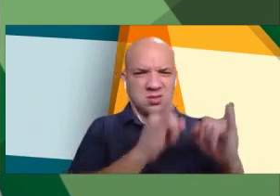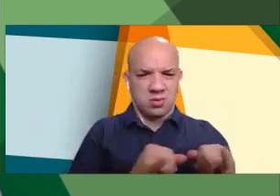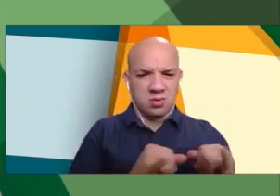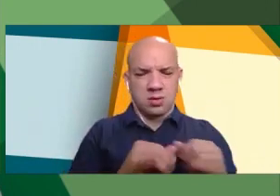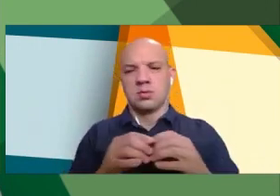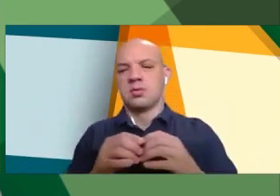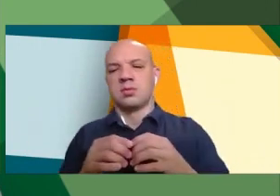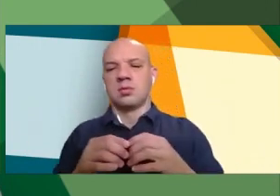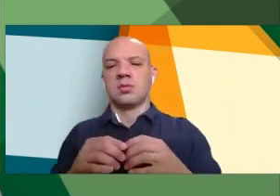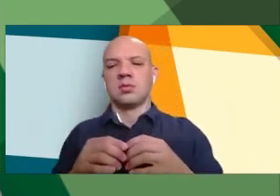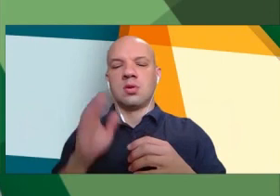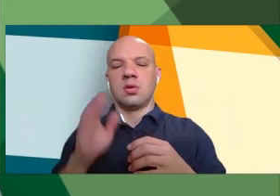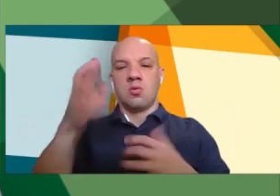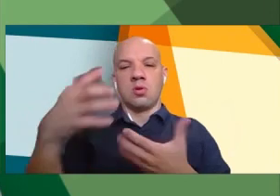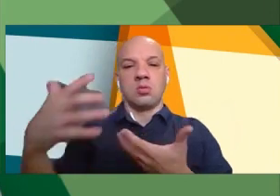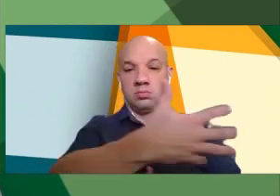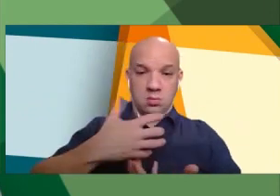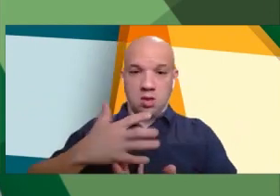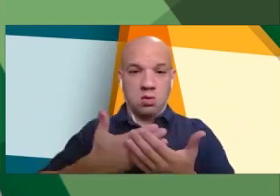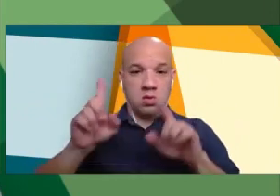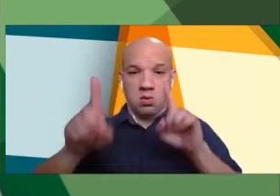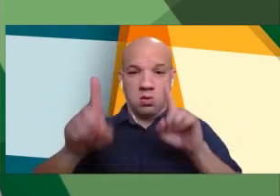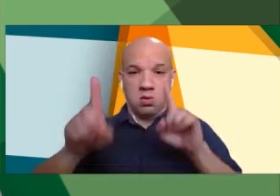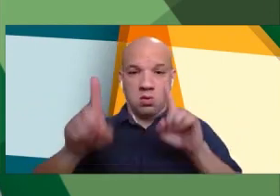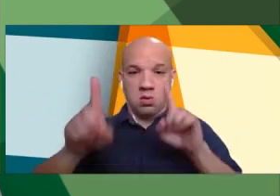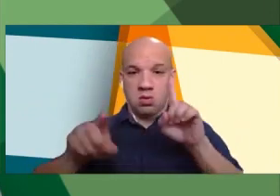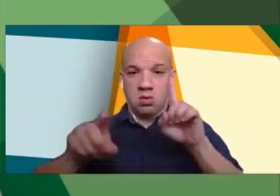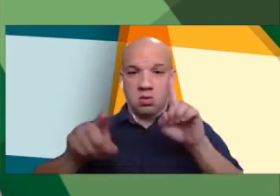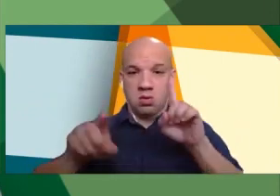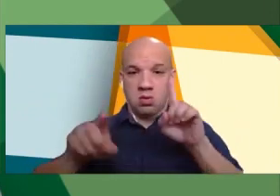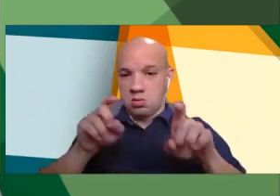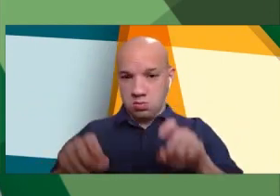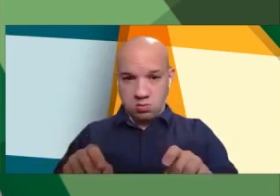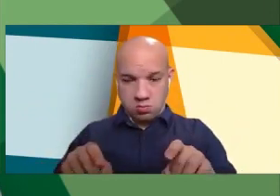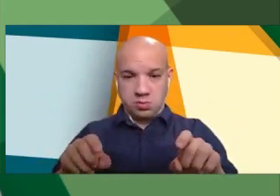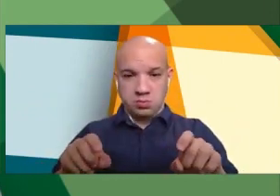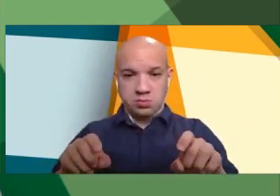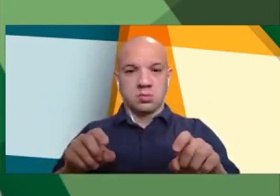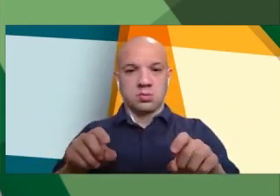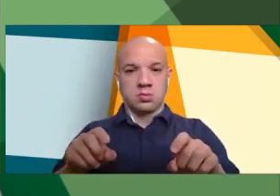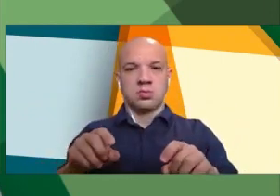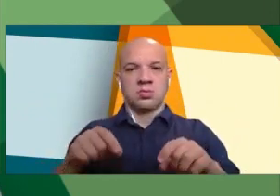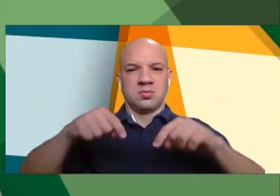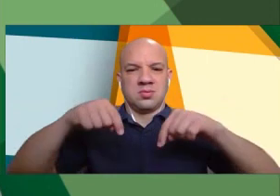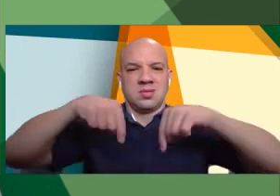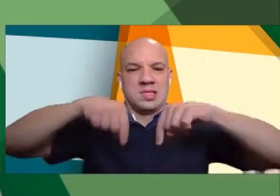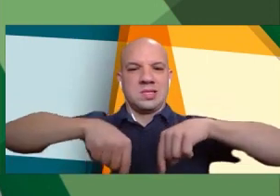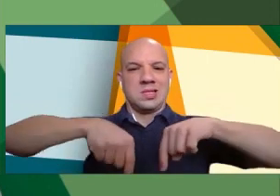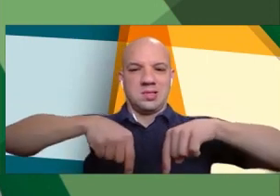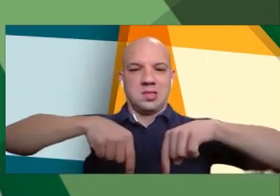your questions in this session, and we will prepare the answers for